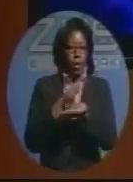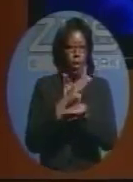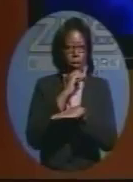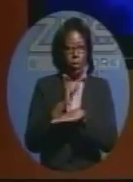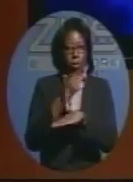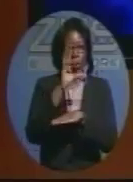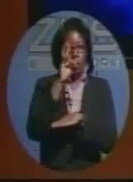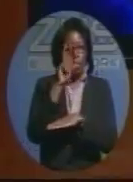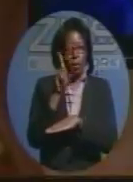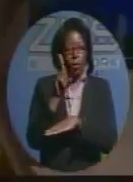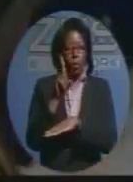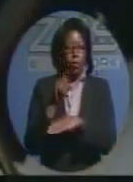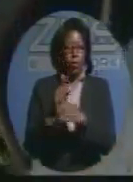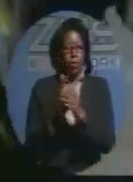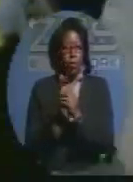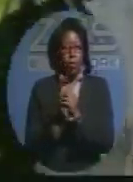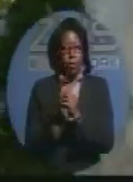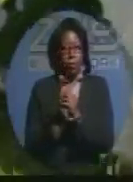71.